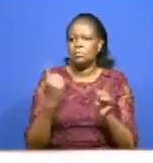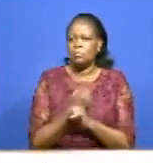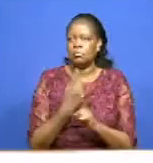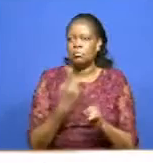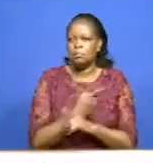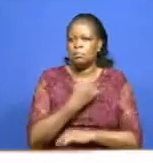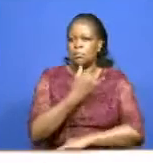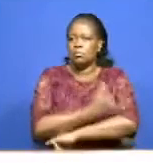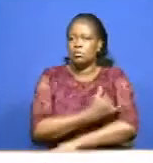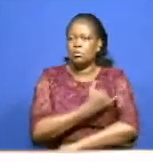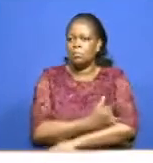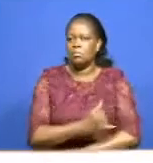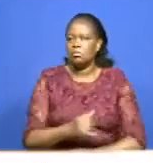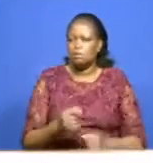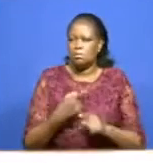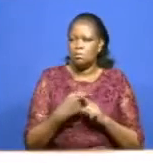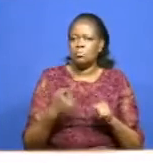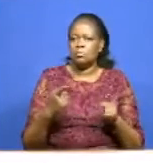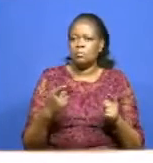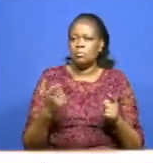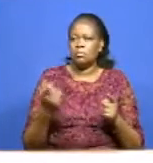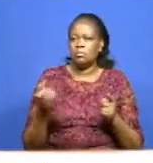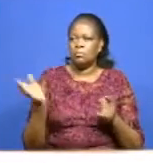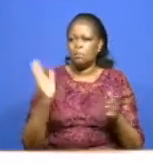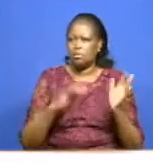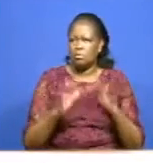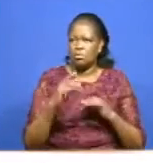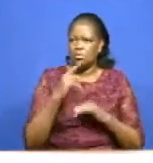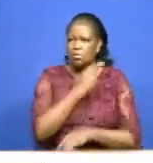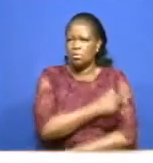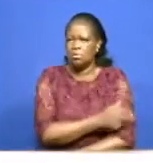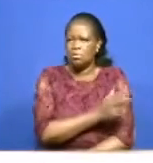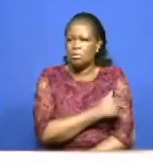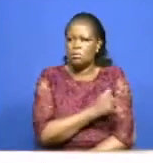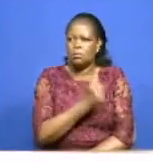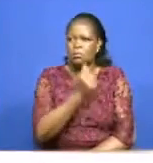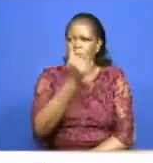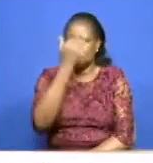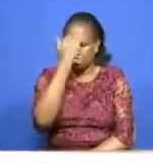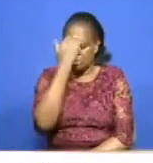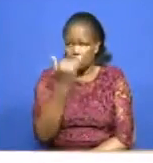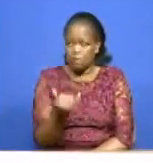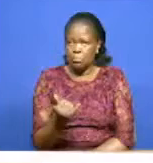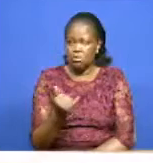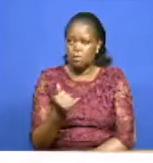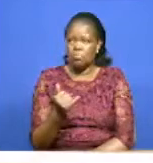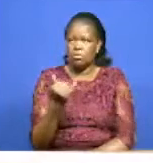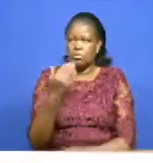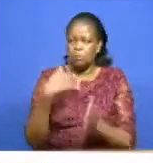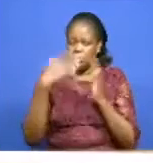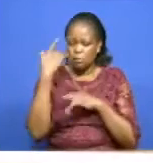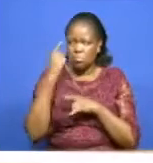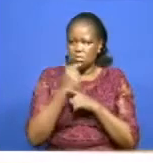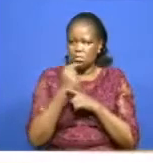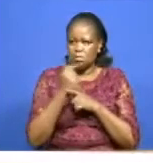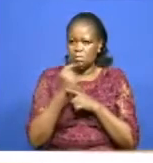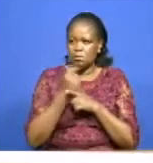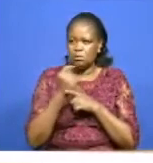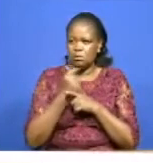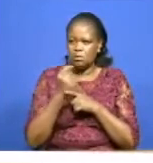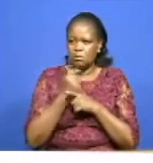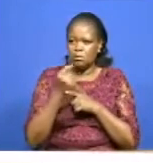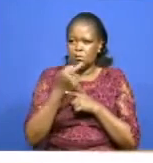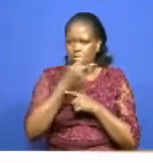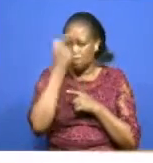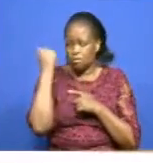institutions, but we have come back to this hospital for professional training, yeah, because we